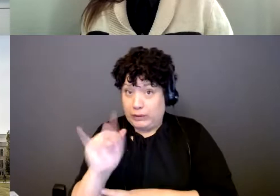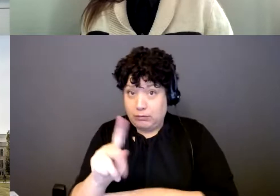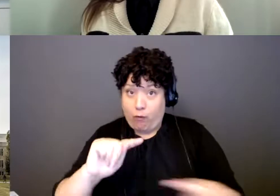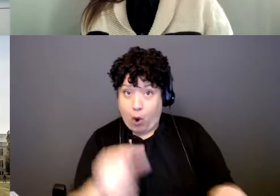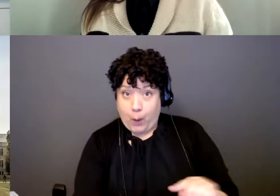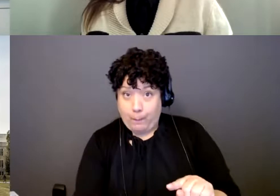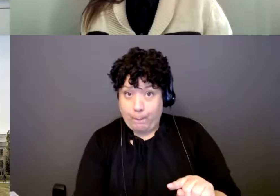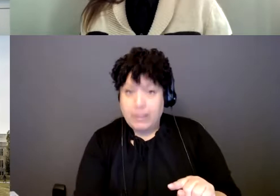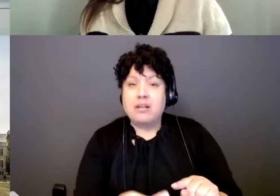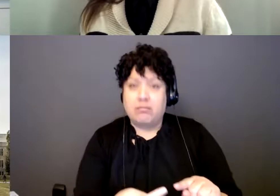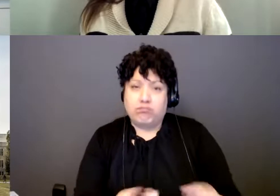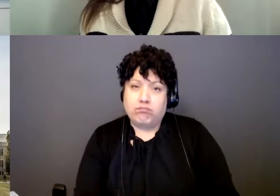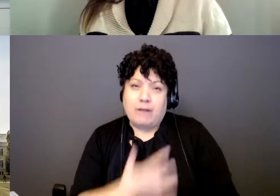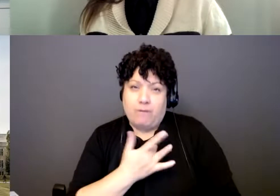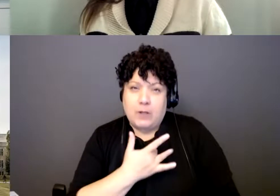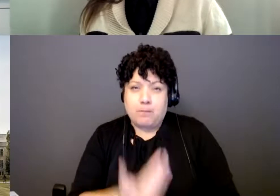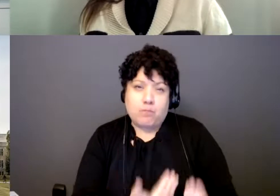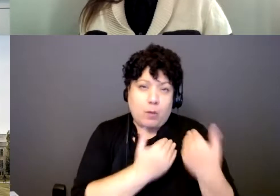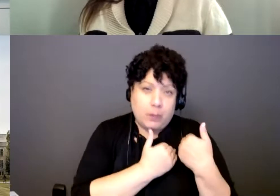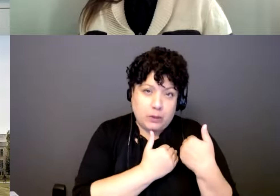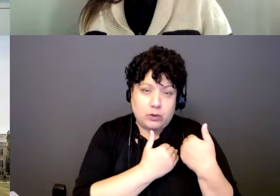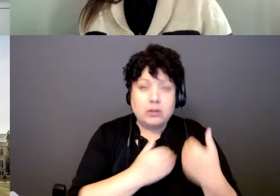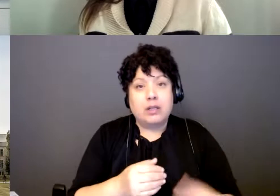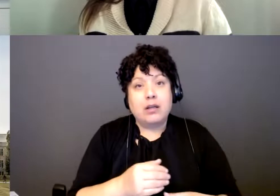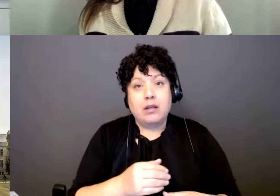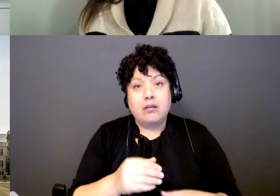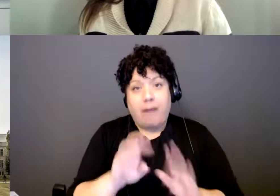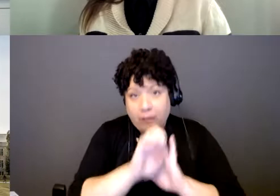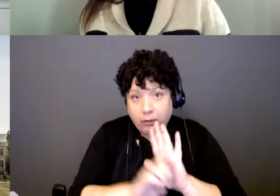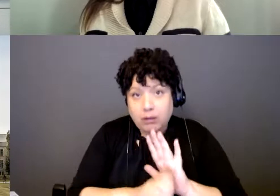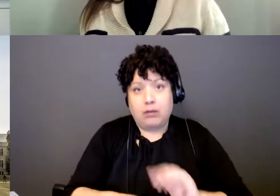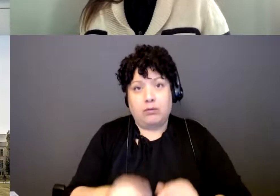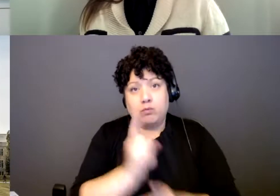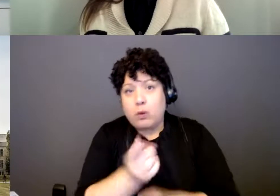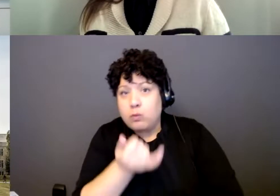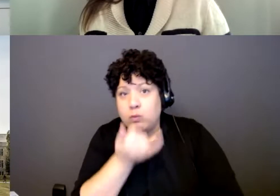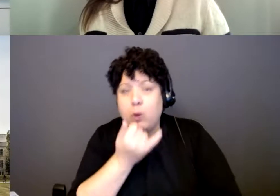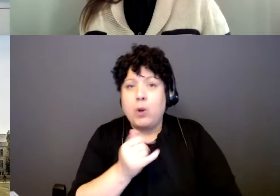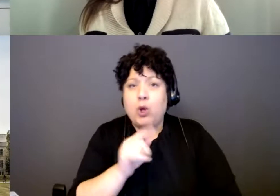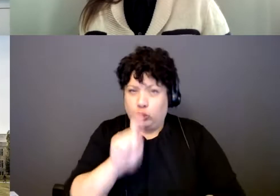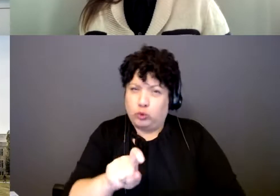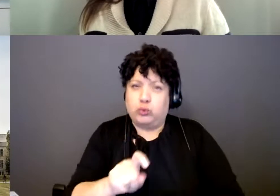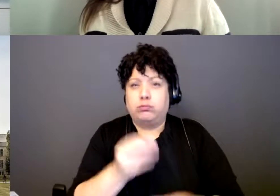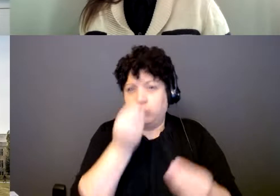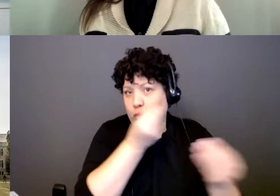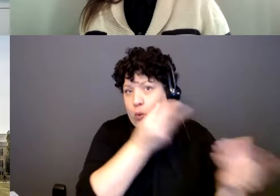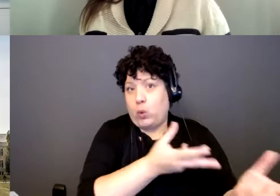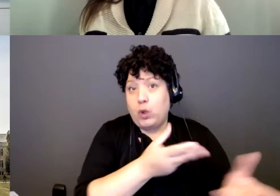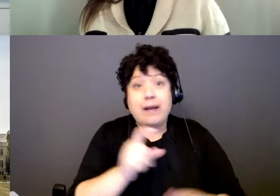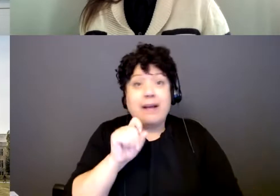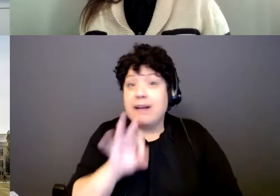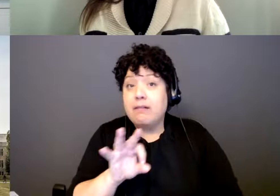You have an obligation morally and ethically. At the end of the day, when you don't disclose, someone's going to sue you. Either you're going to get